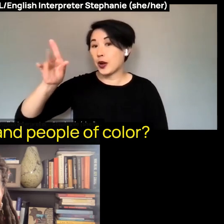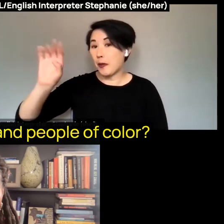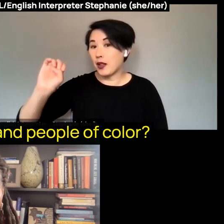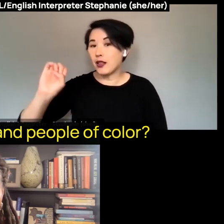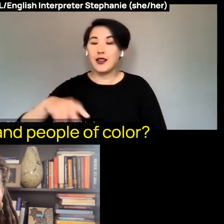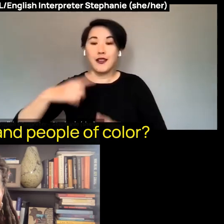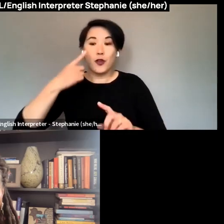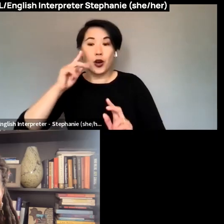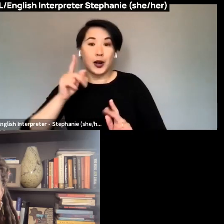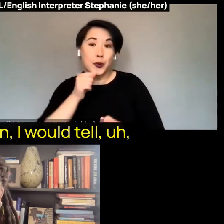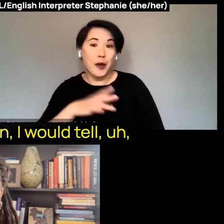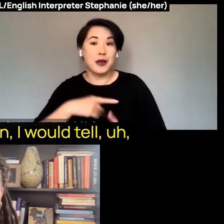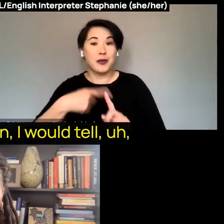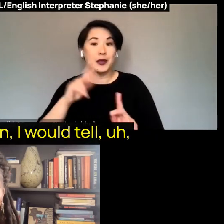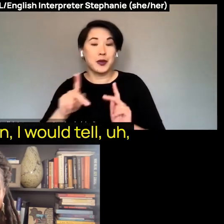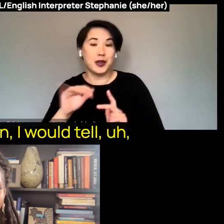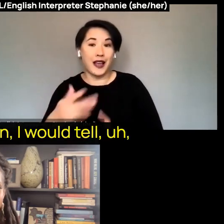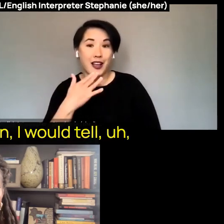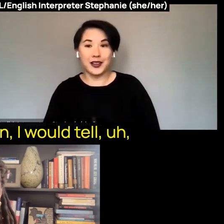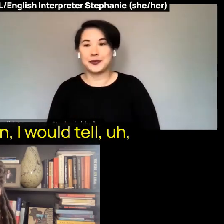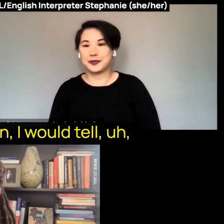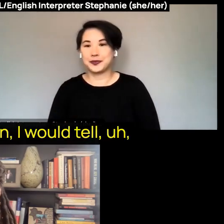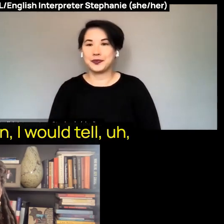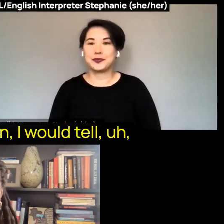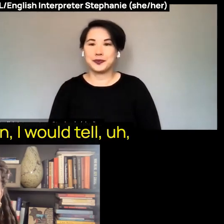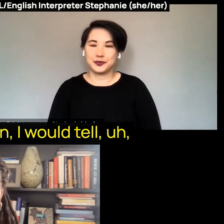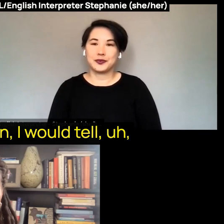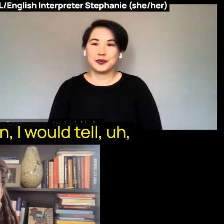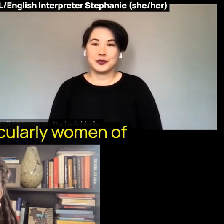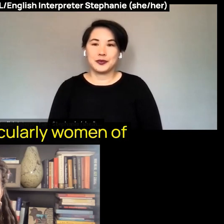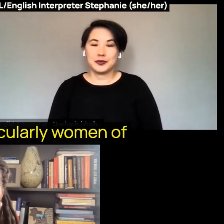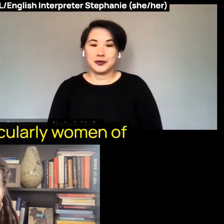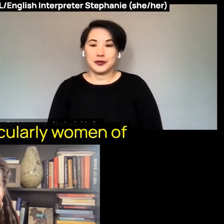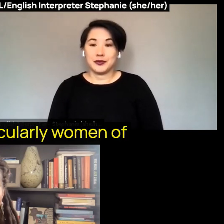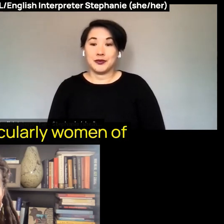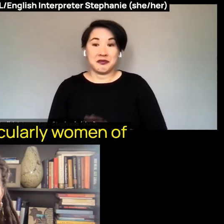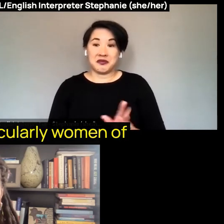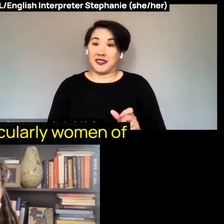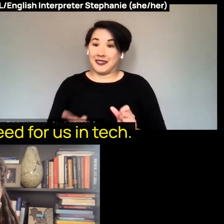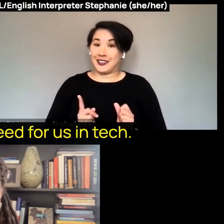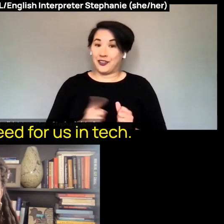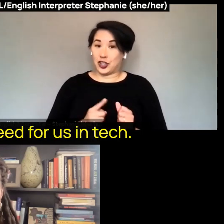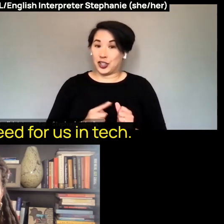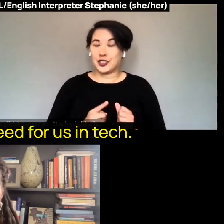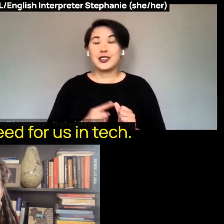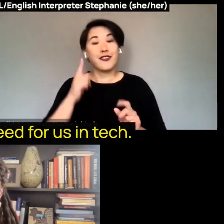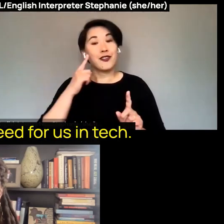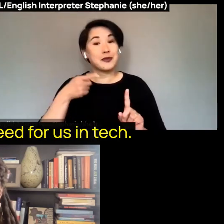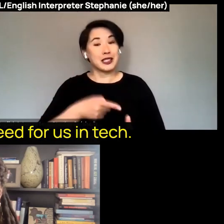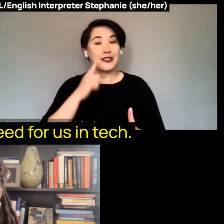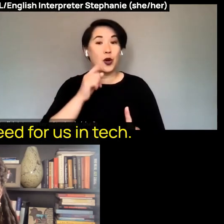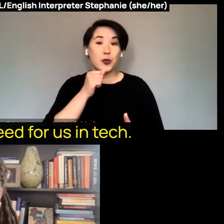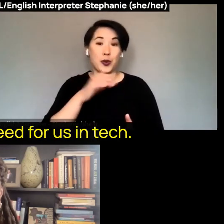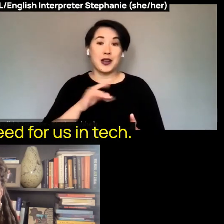people of color? Well, the first question I would tell people of color, particularly women of color, that there's a